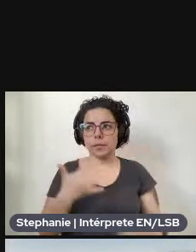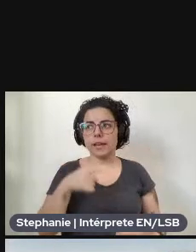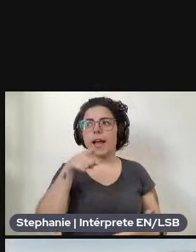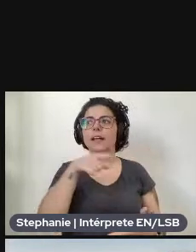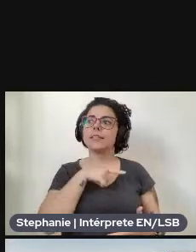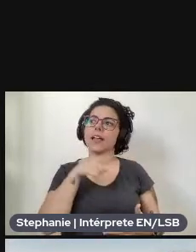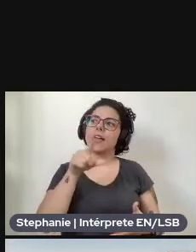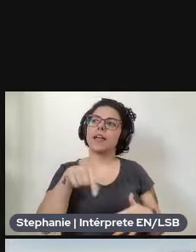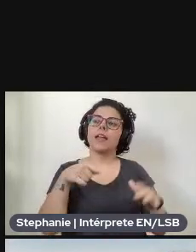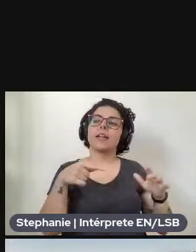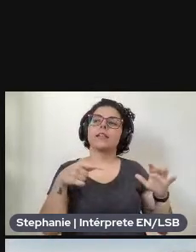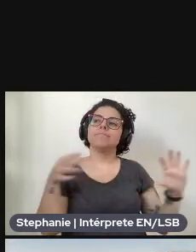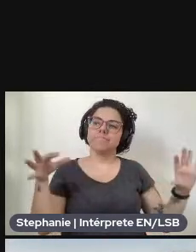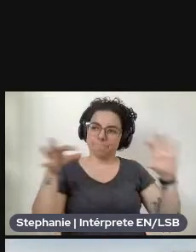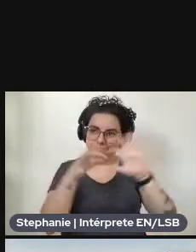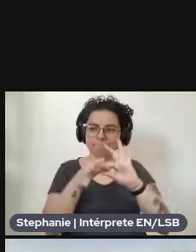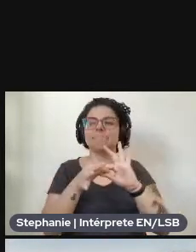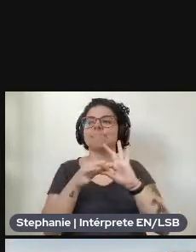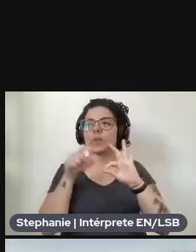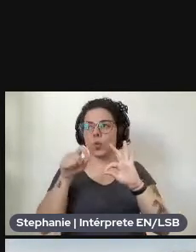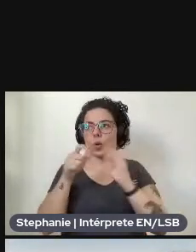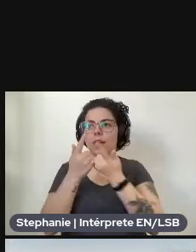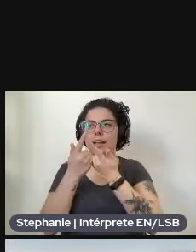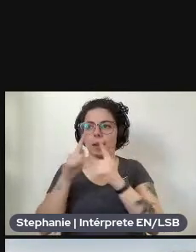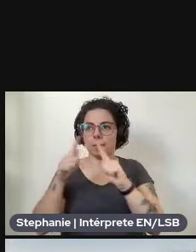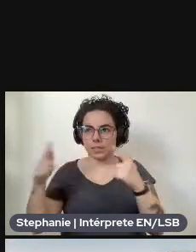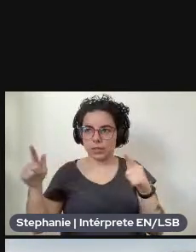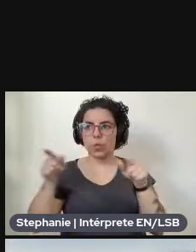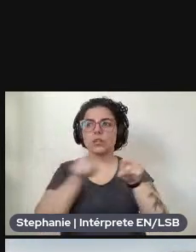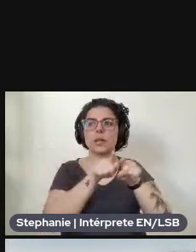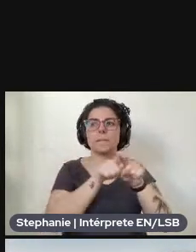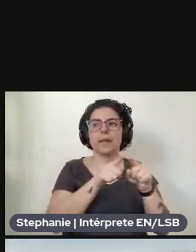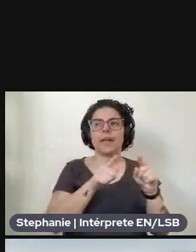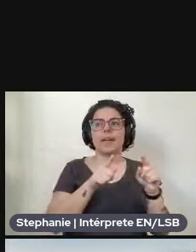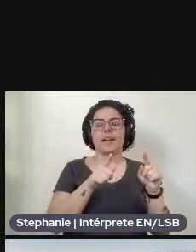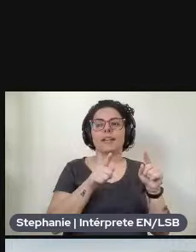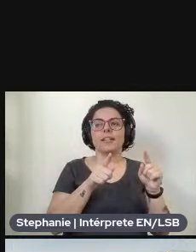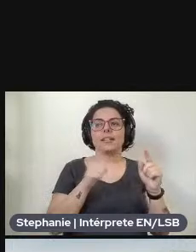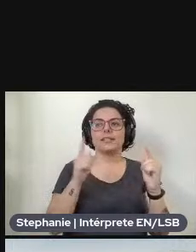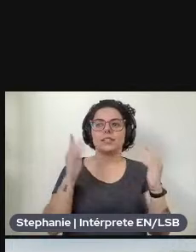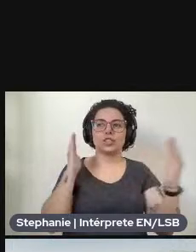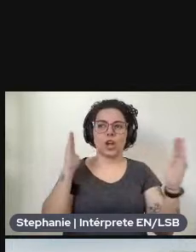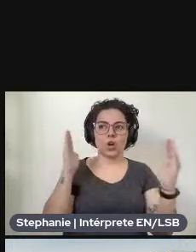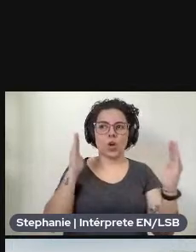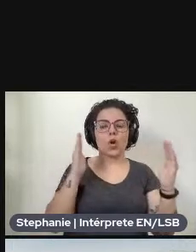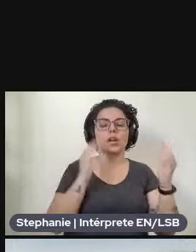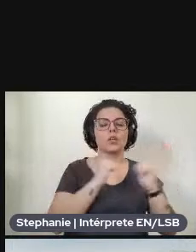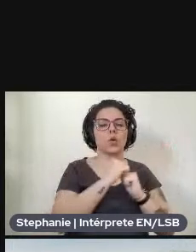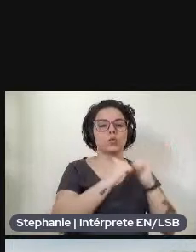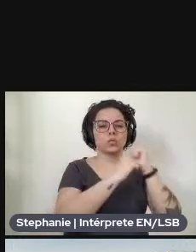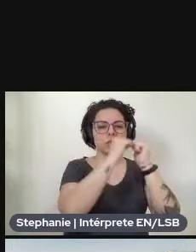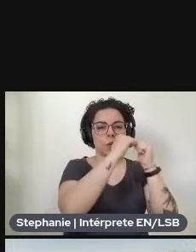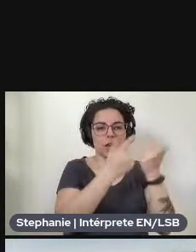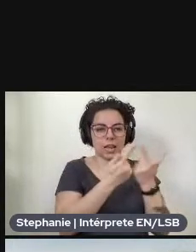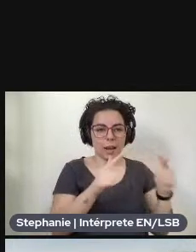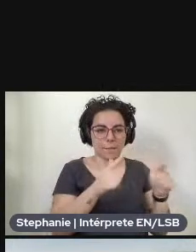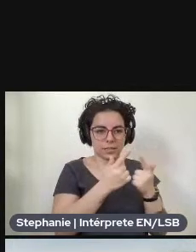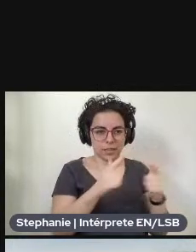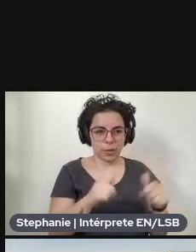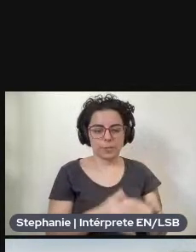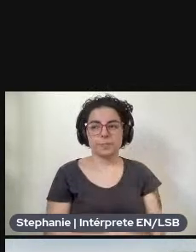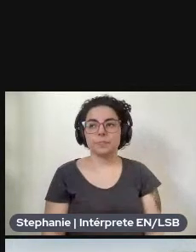at the intersection of grammaticalization and diachronic construction grammar. Okay, so